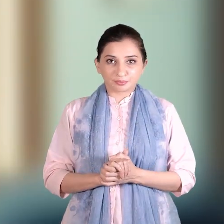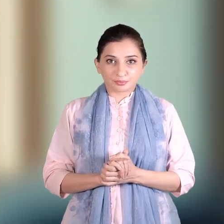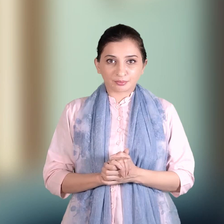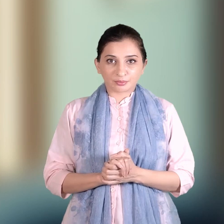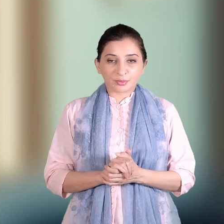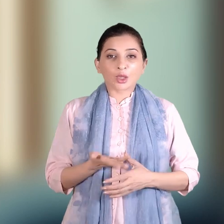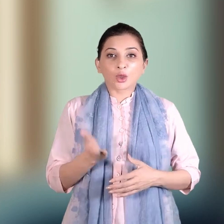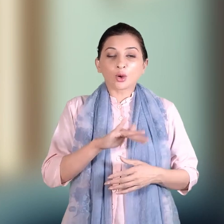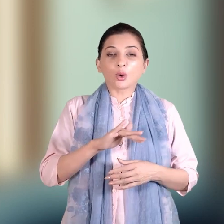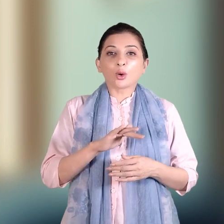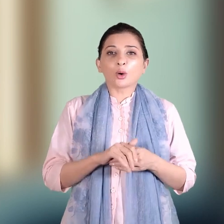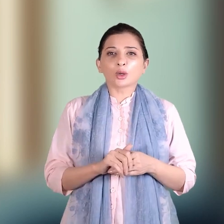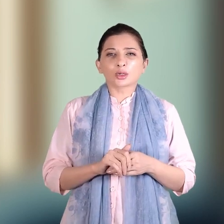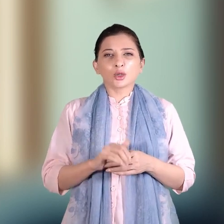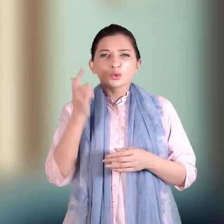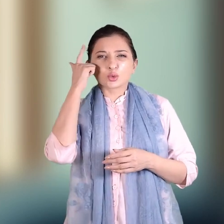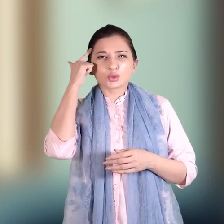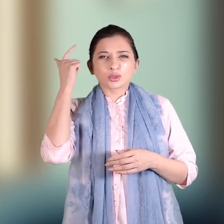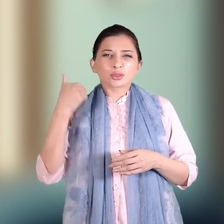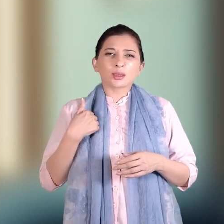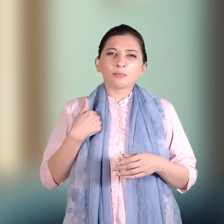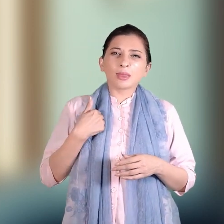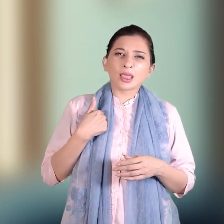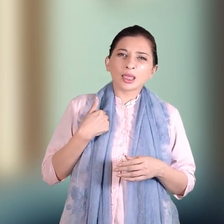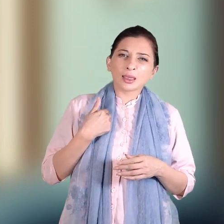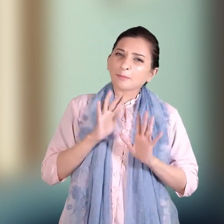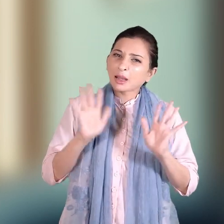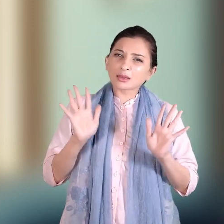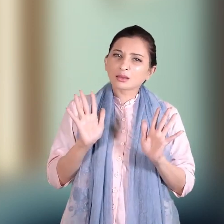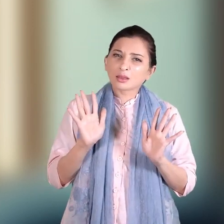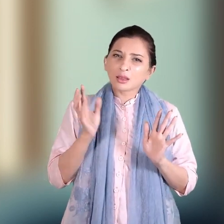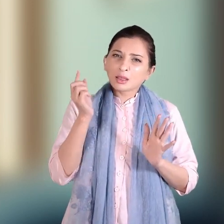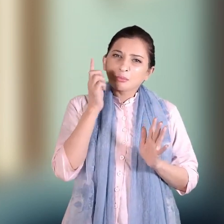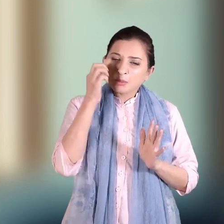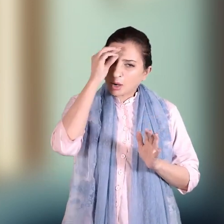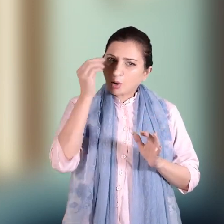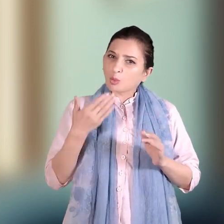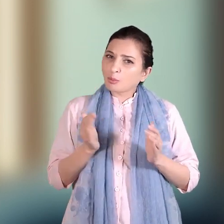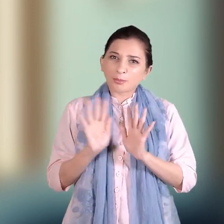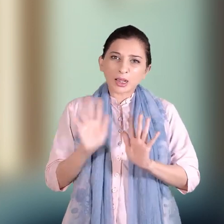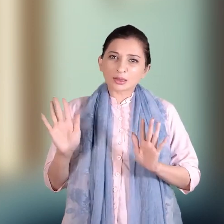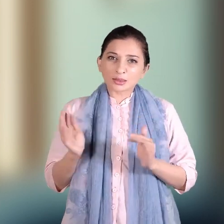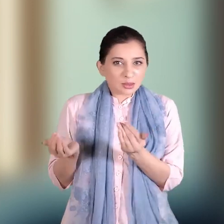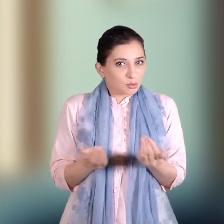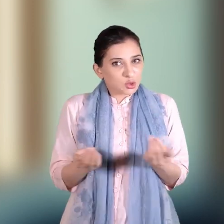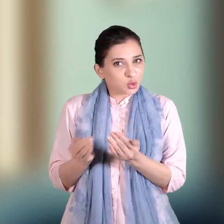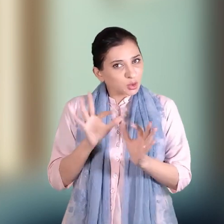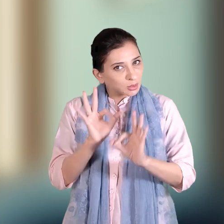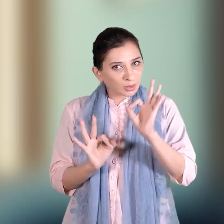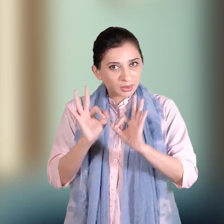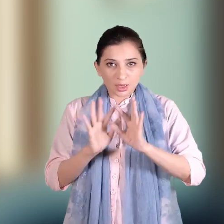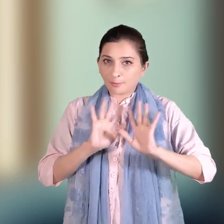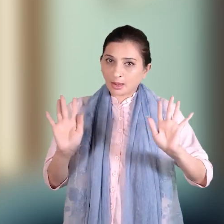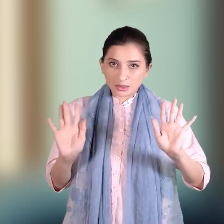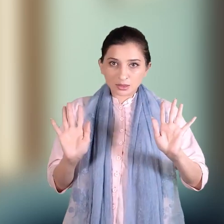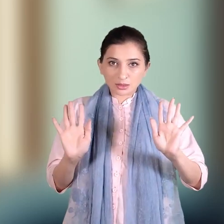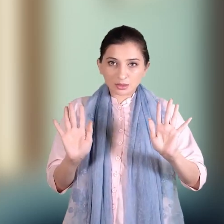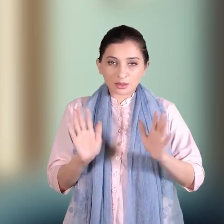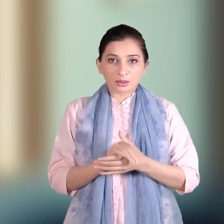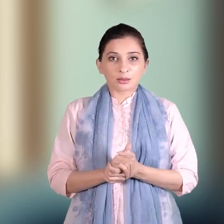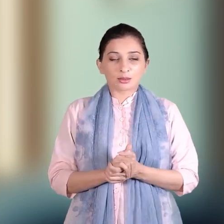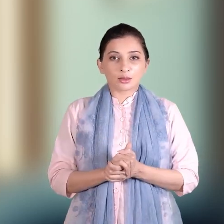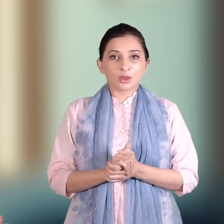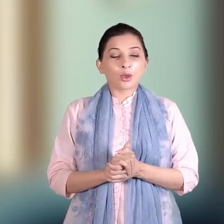self. And questions like, who am I beyond being a mother, come up for women during this time.